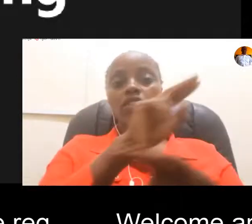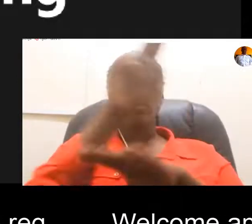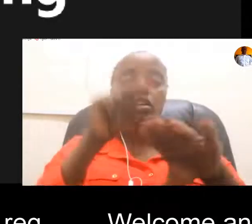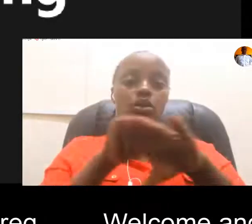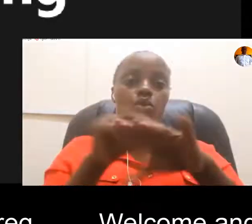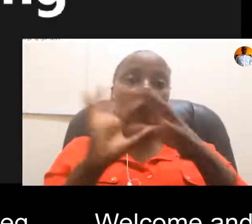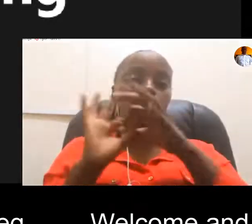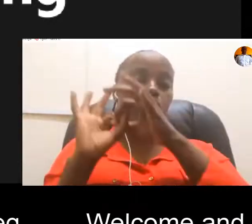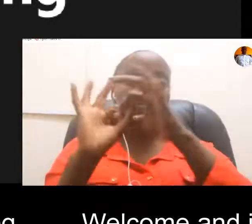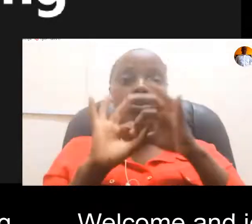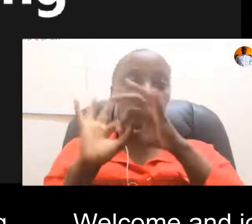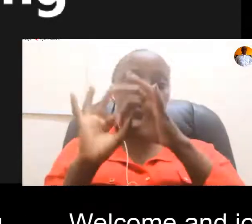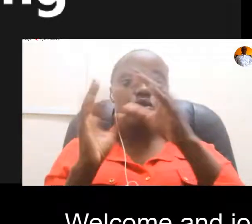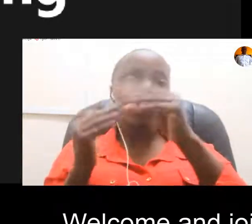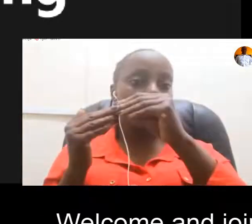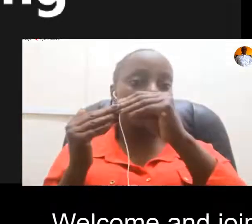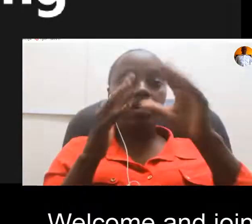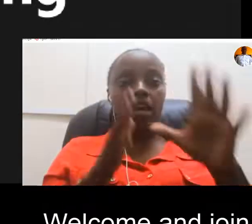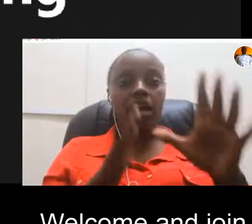leads.